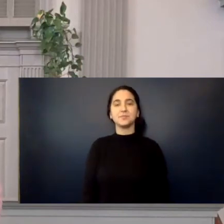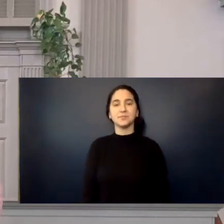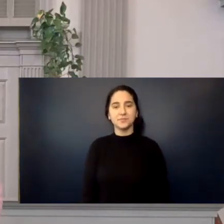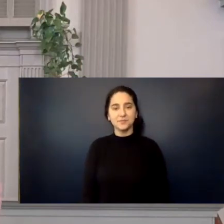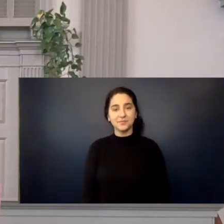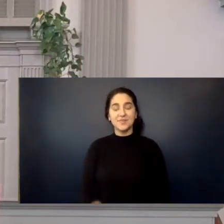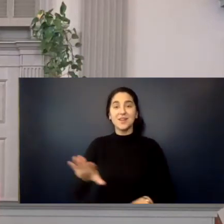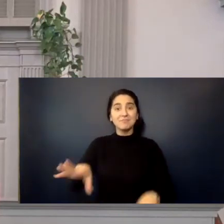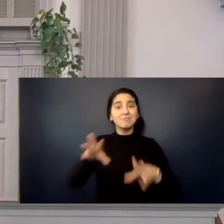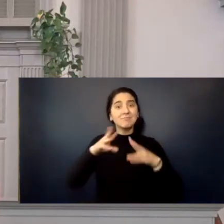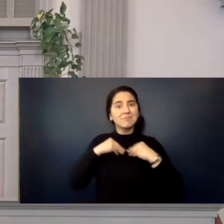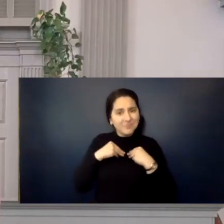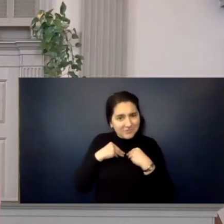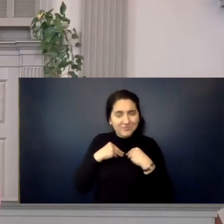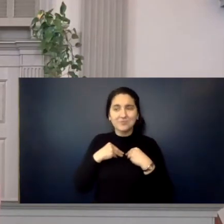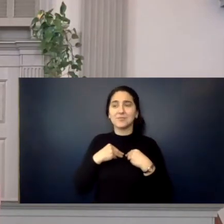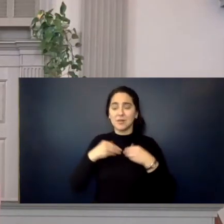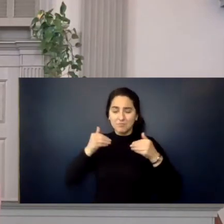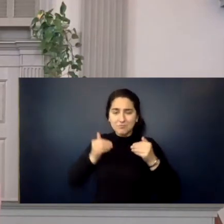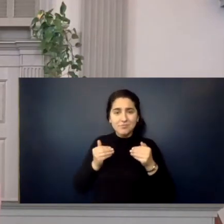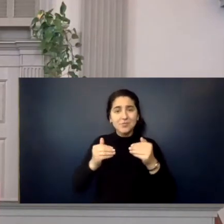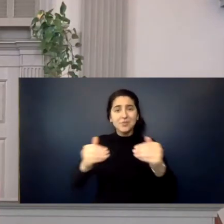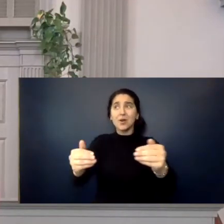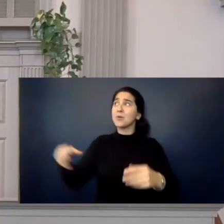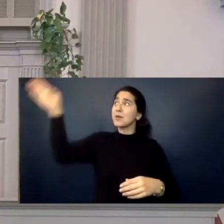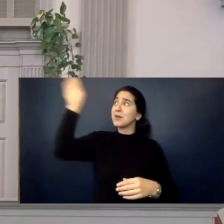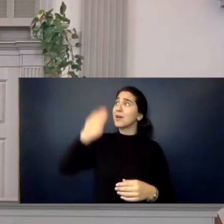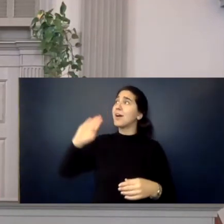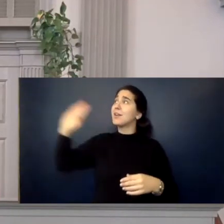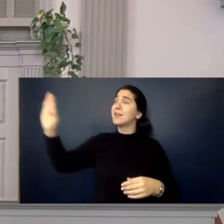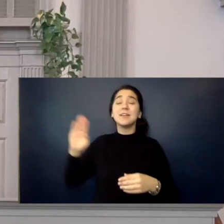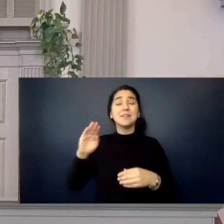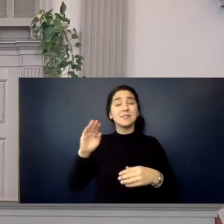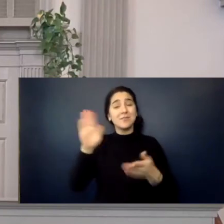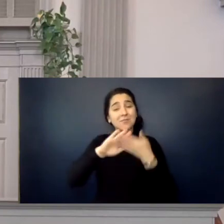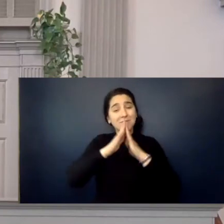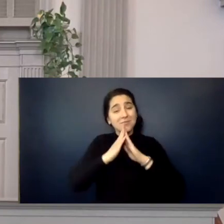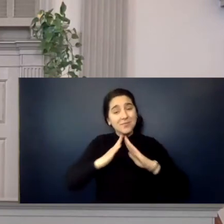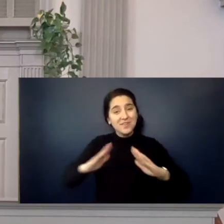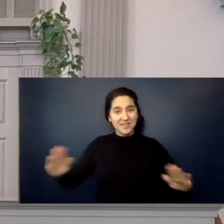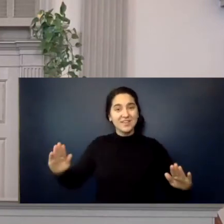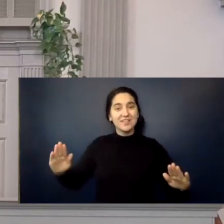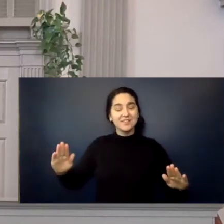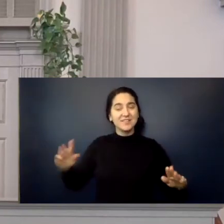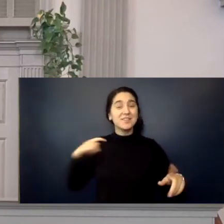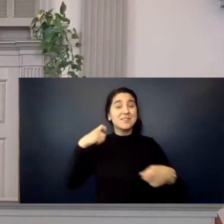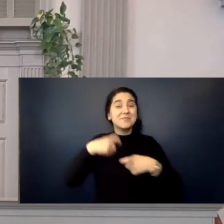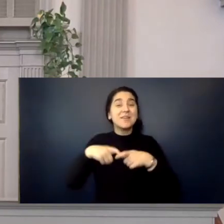receive this and go in God's own peace.